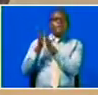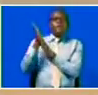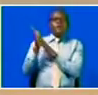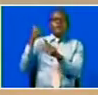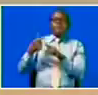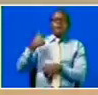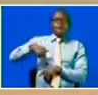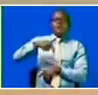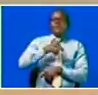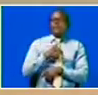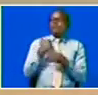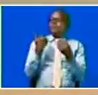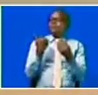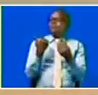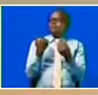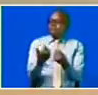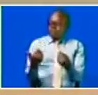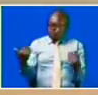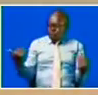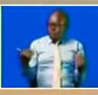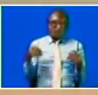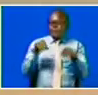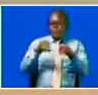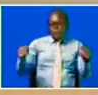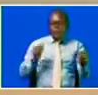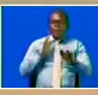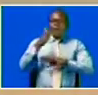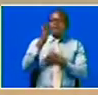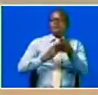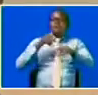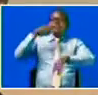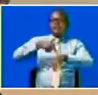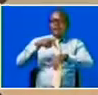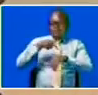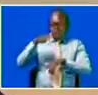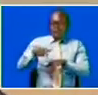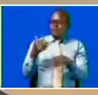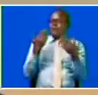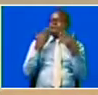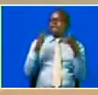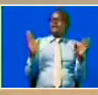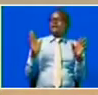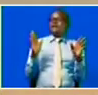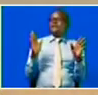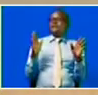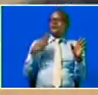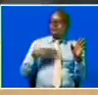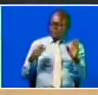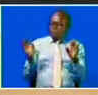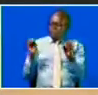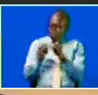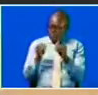sisi tulikuwa wadogo hiyo time. But after some time, hiyo maneno yote ilikuja ikaongelewa, watu wakakaa